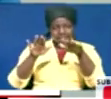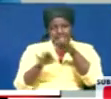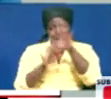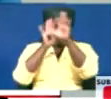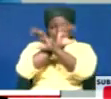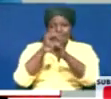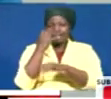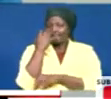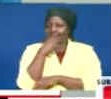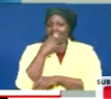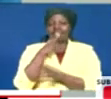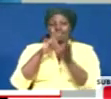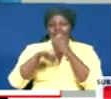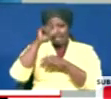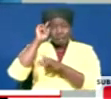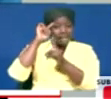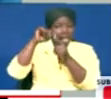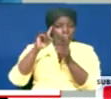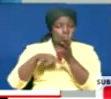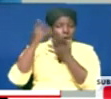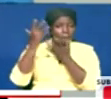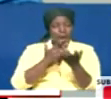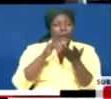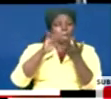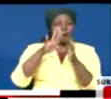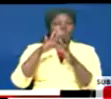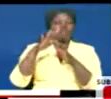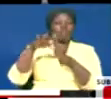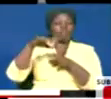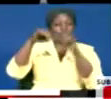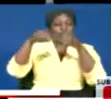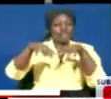to put more acres under crops to boost yields.